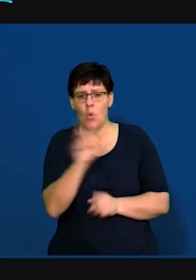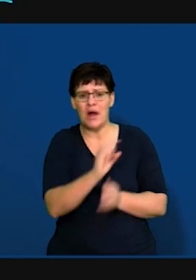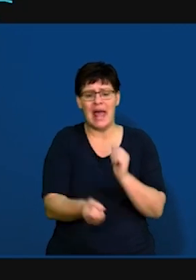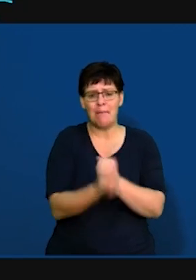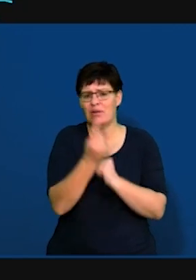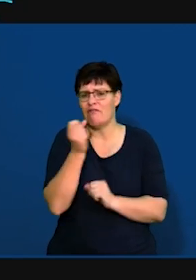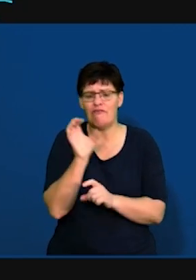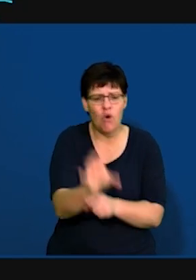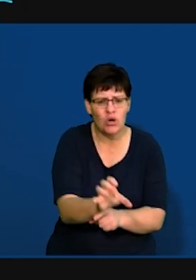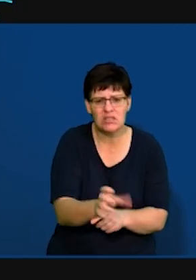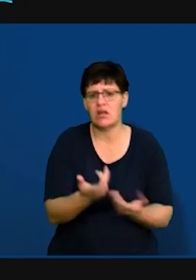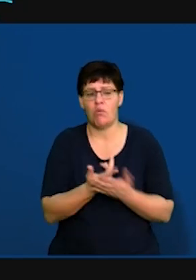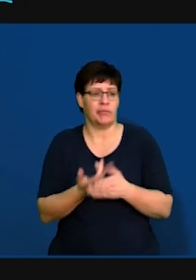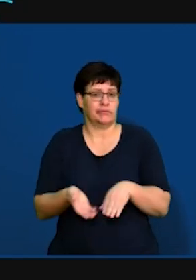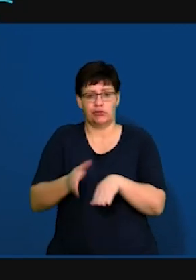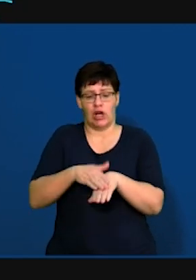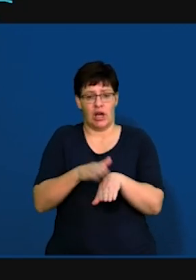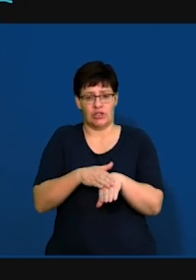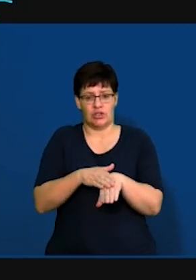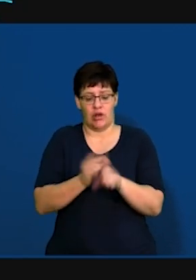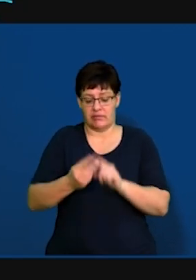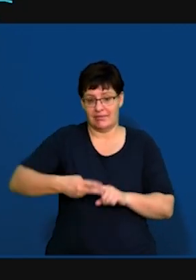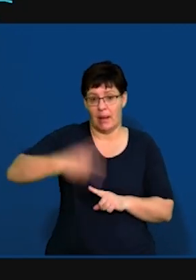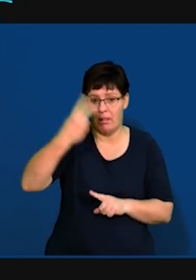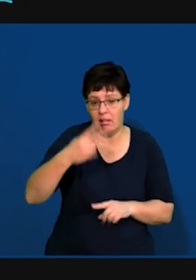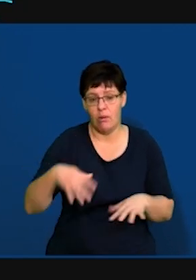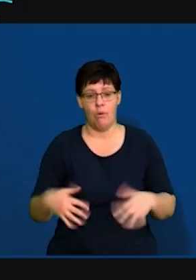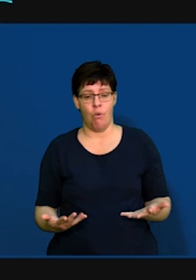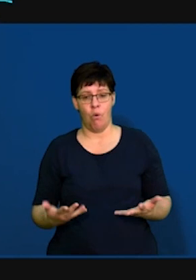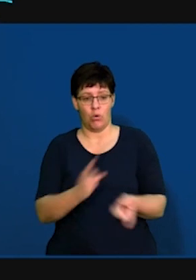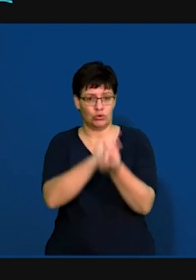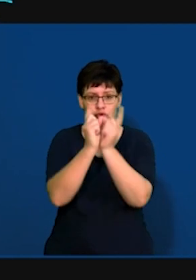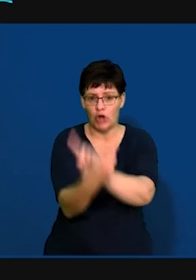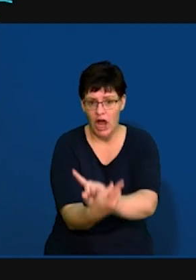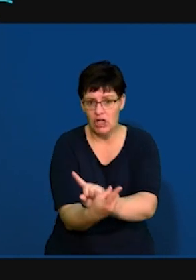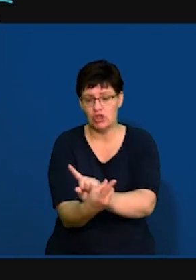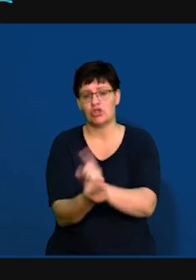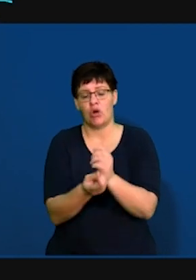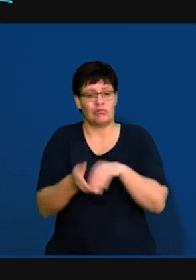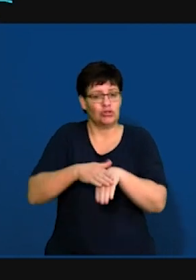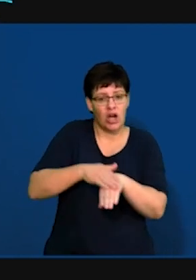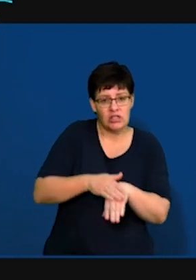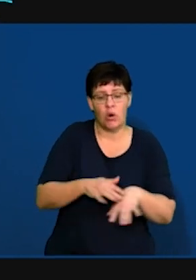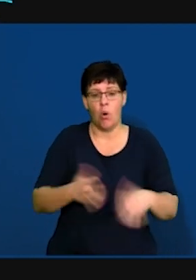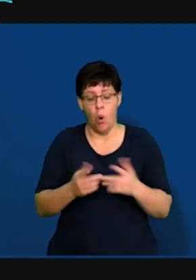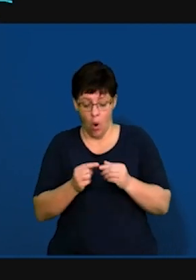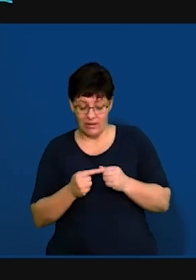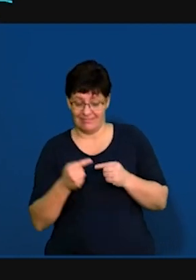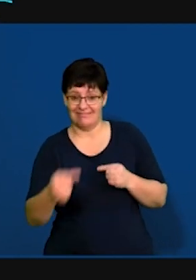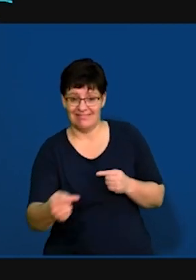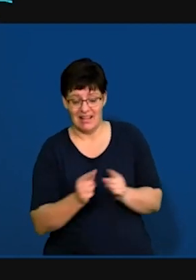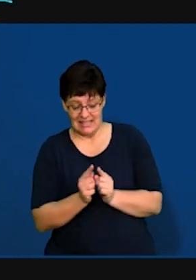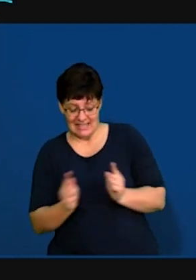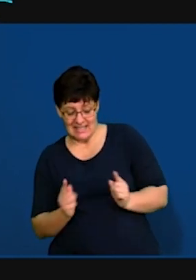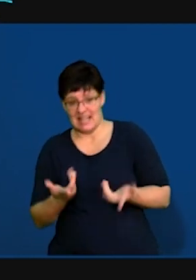force when the charges are doubled or whatever changes are made onto the charges as well as the distance, we need to